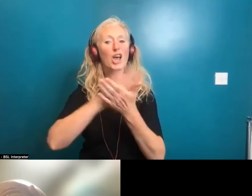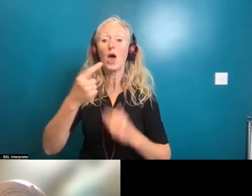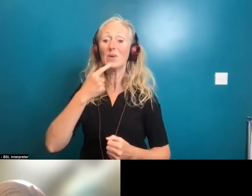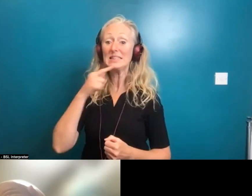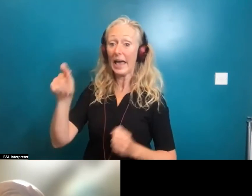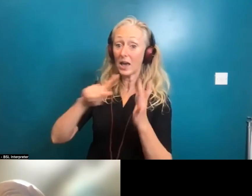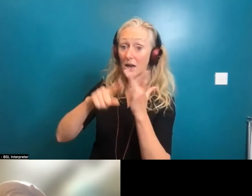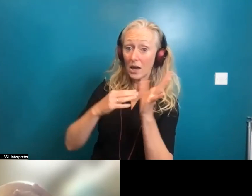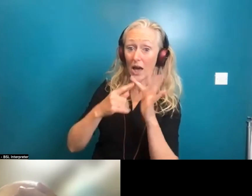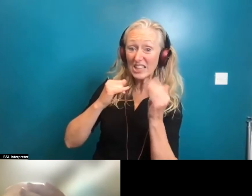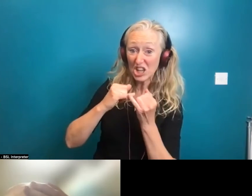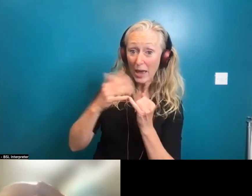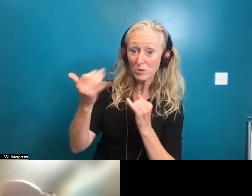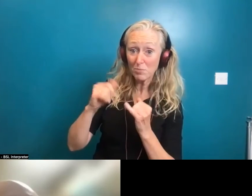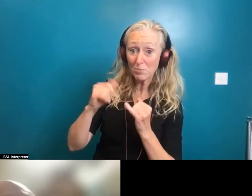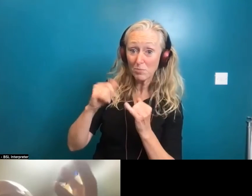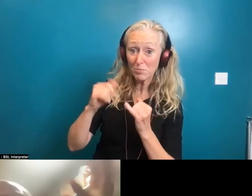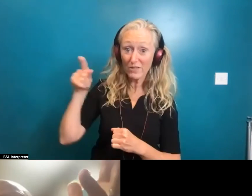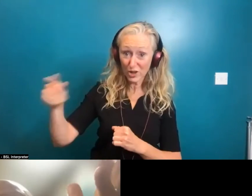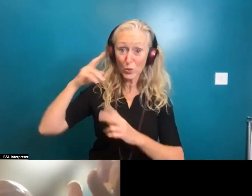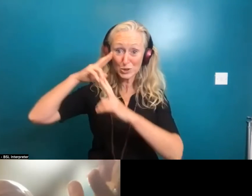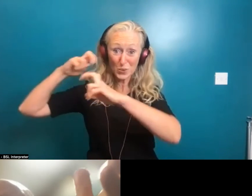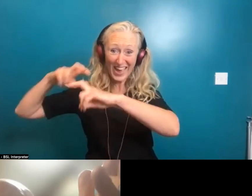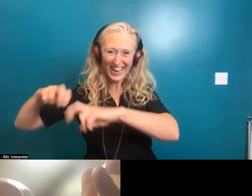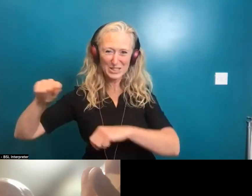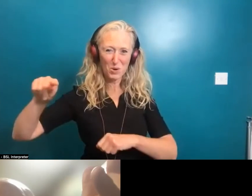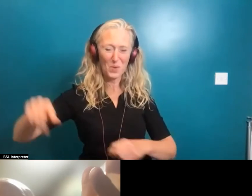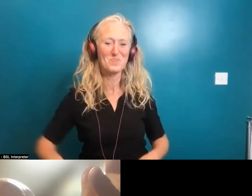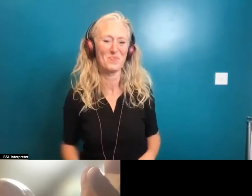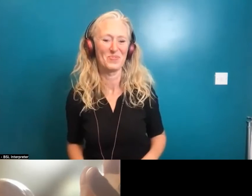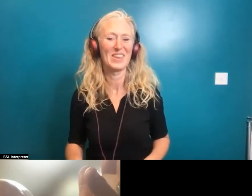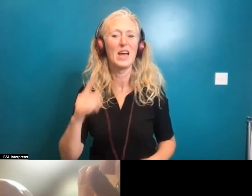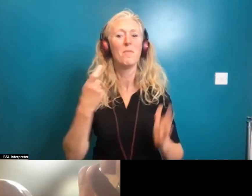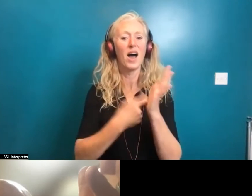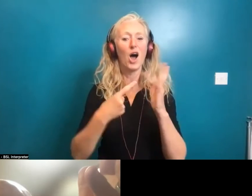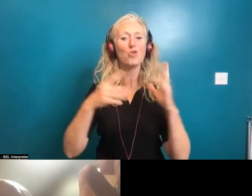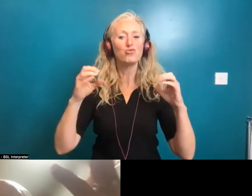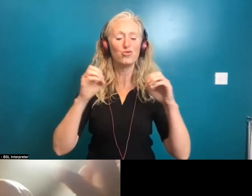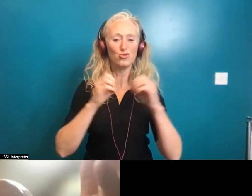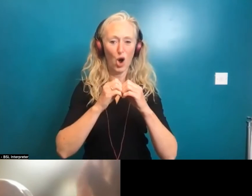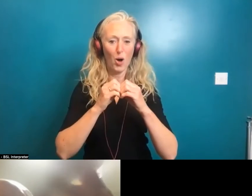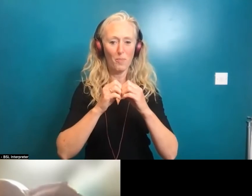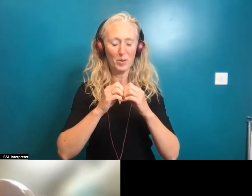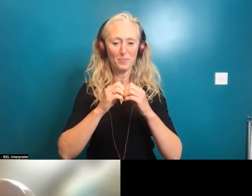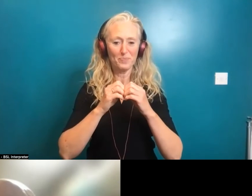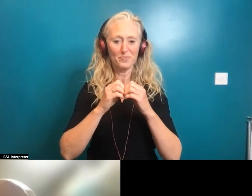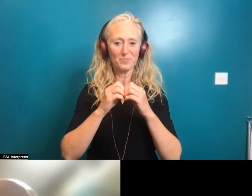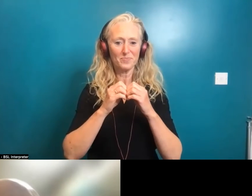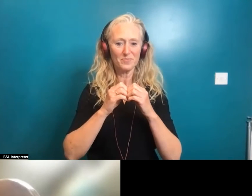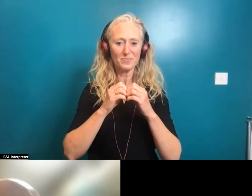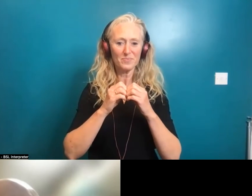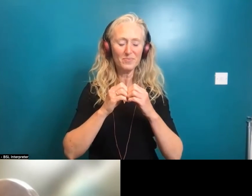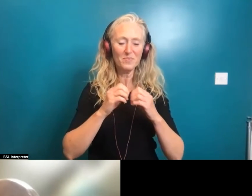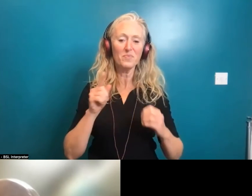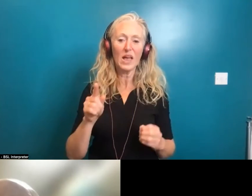study. Talking about, but I mean, there are modifiable things, of course, and you'll hear me